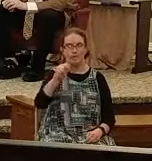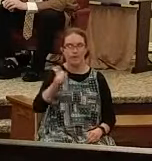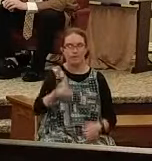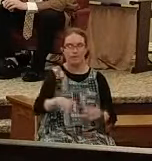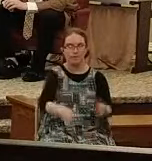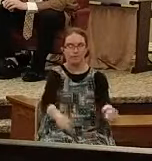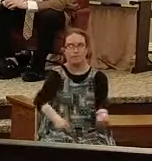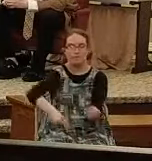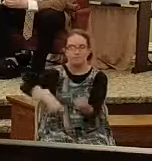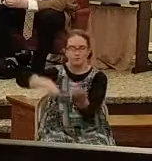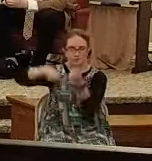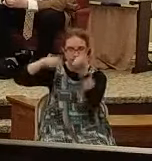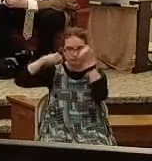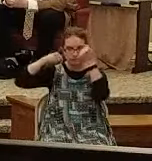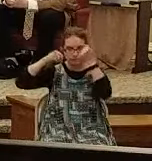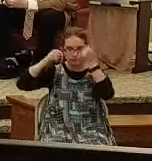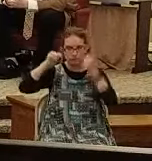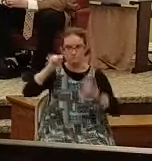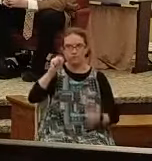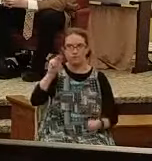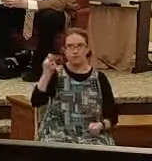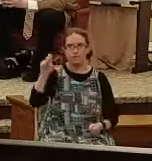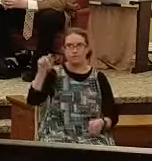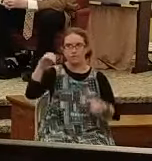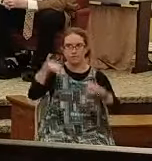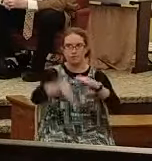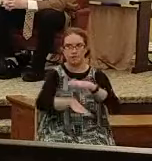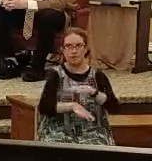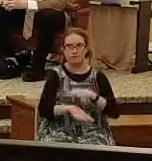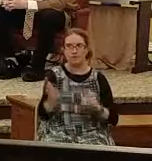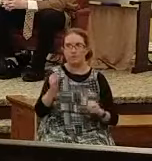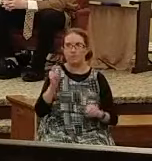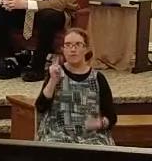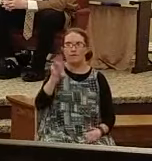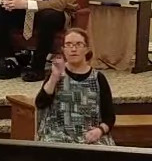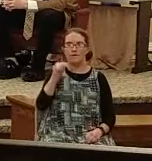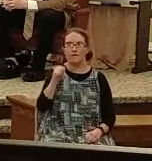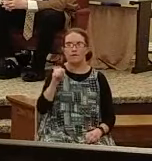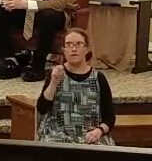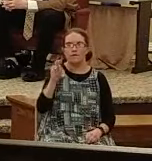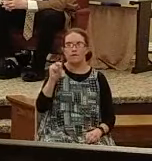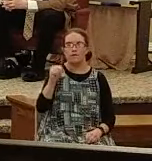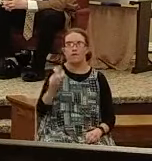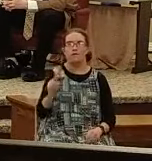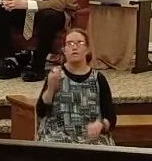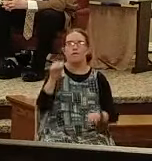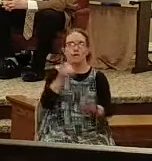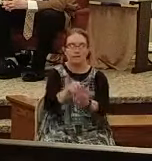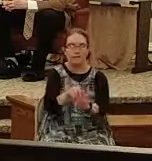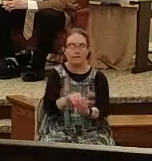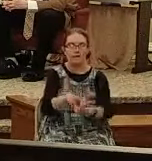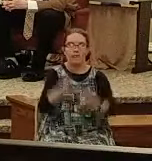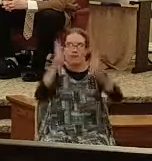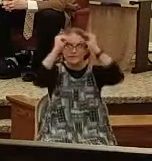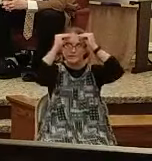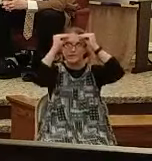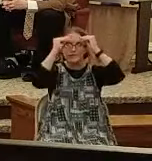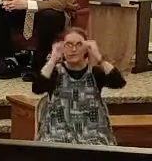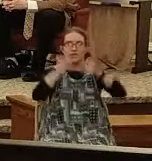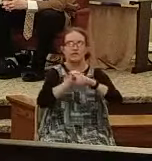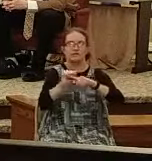would pull up that mat and there would be a tunnel that went down. And that's where the Viet Cong were at. And so they were teaching them